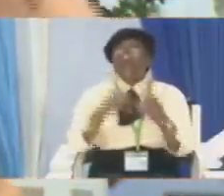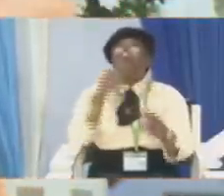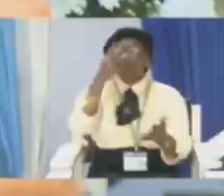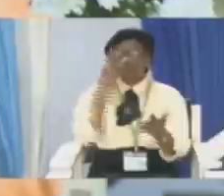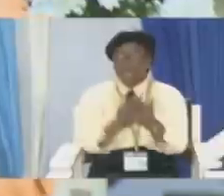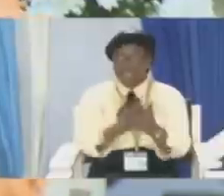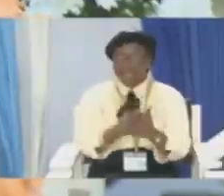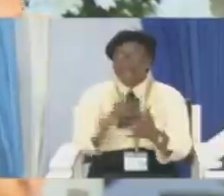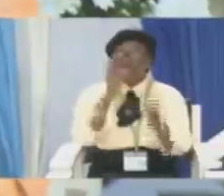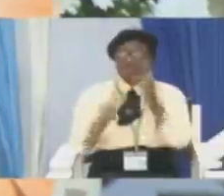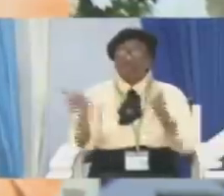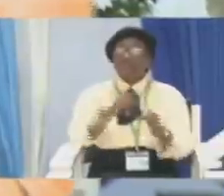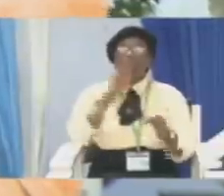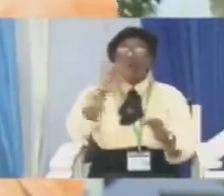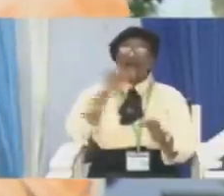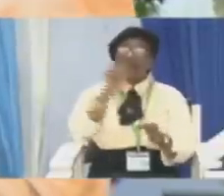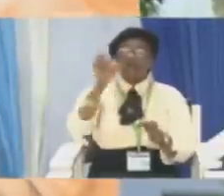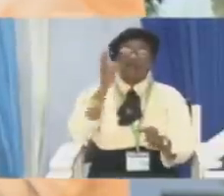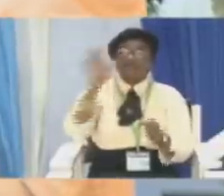if you are not fruitful.